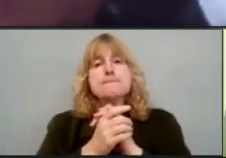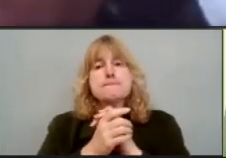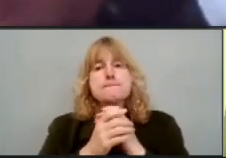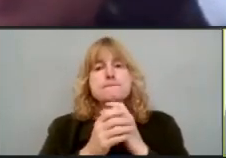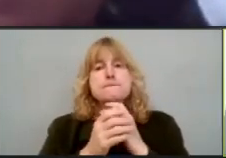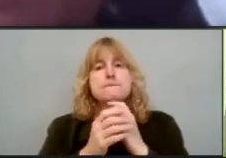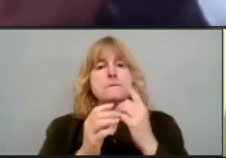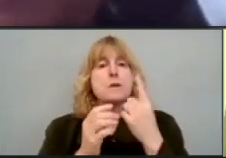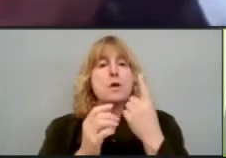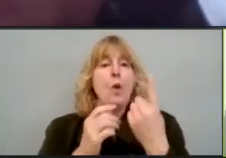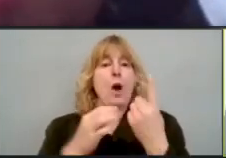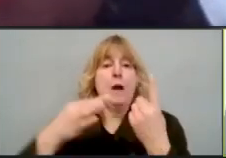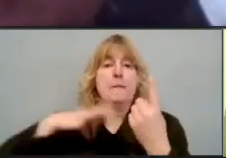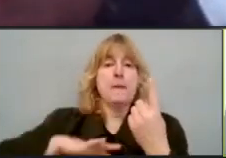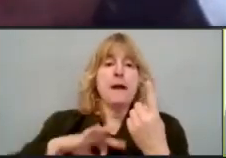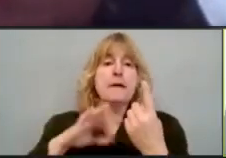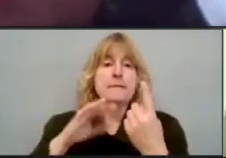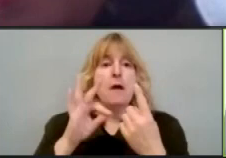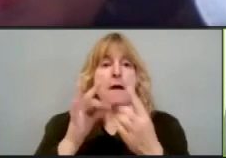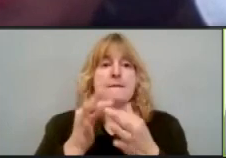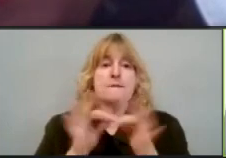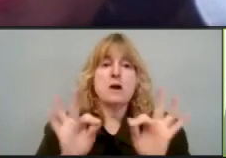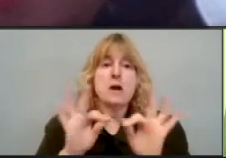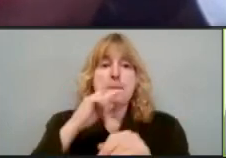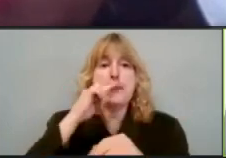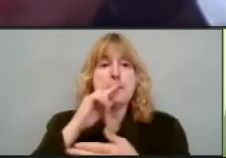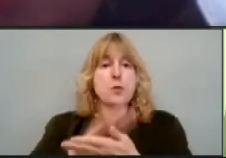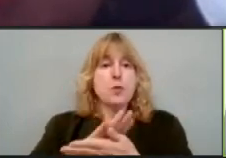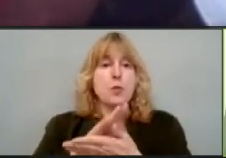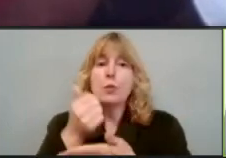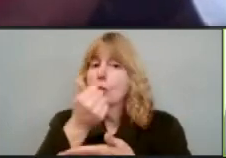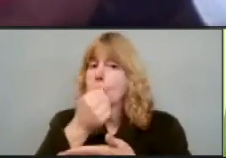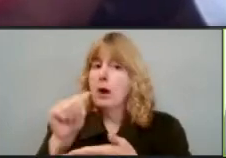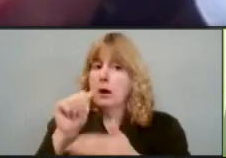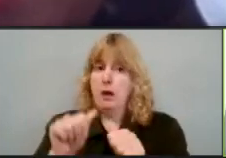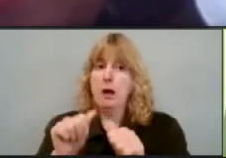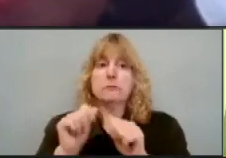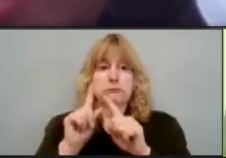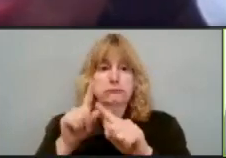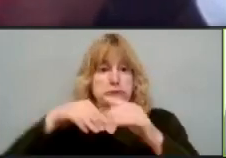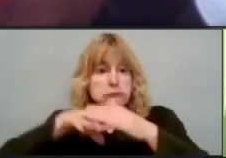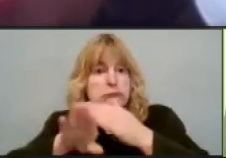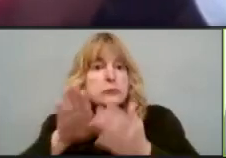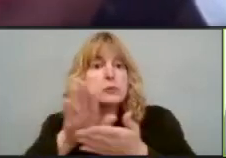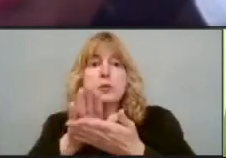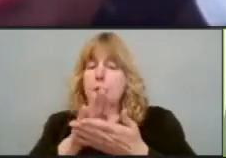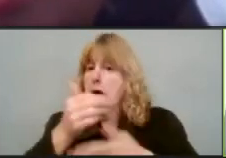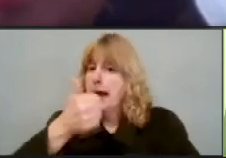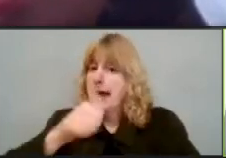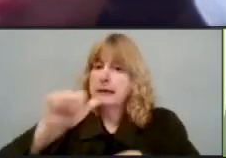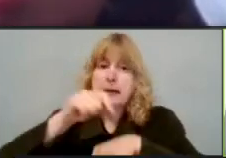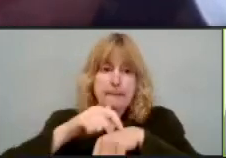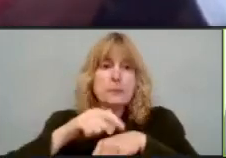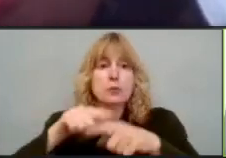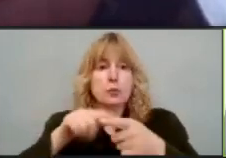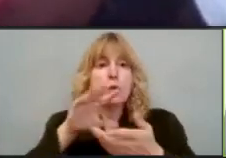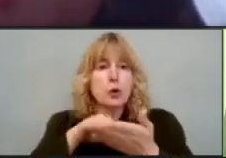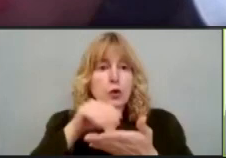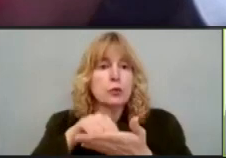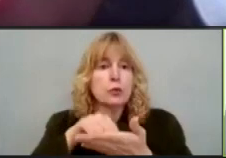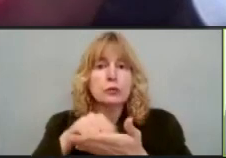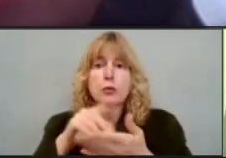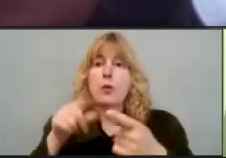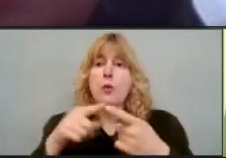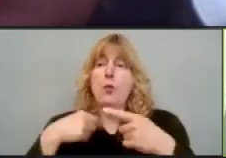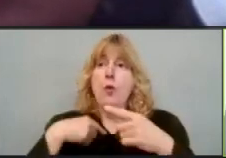one of the benefits of a free public school is anybody can come into the school at any time to learn. And so when we open